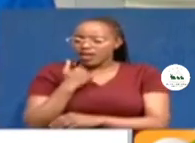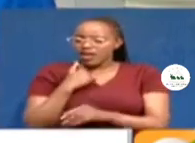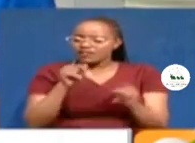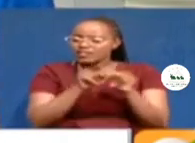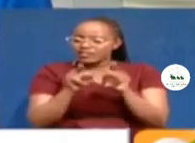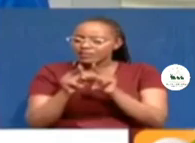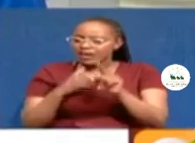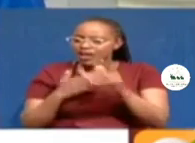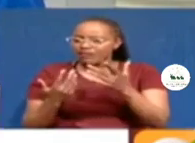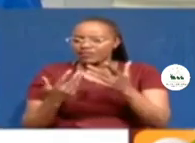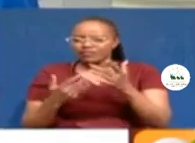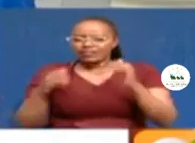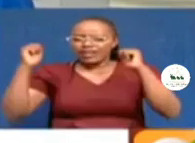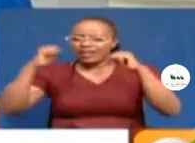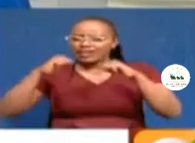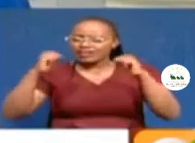certain